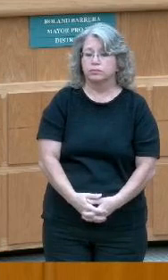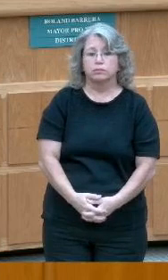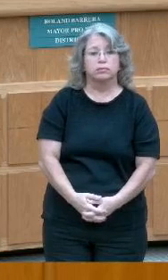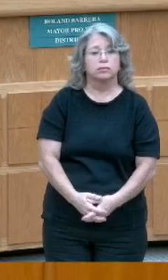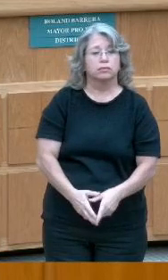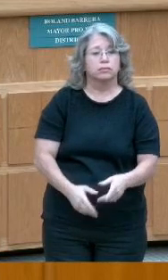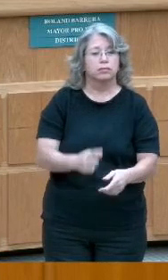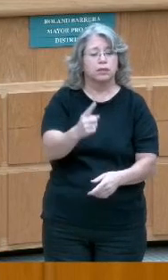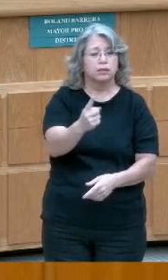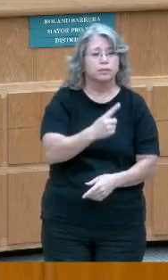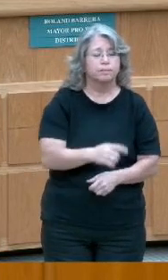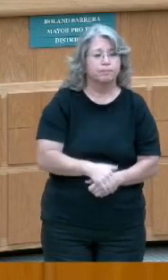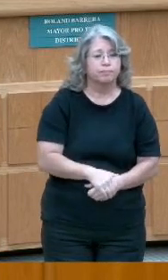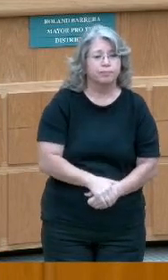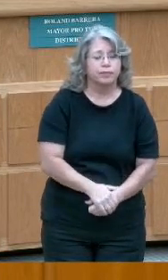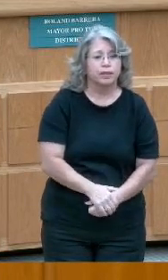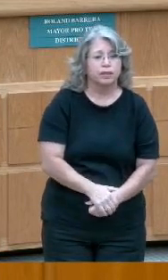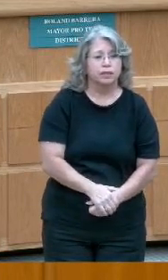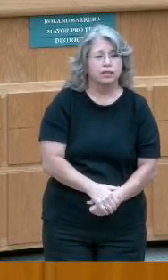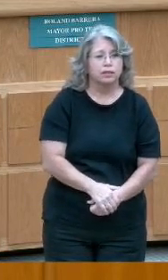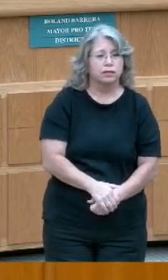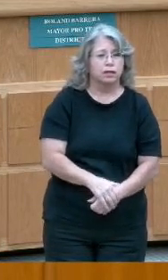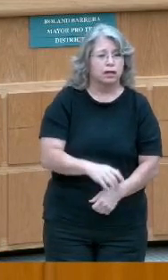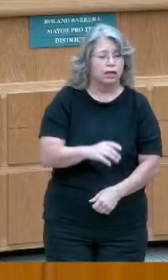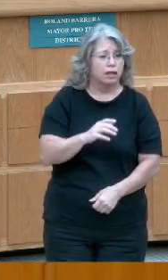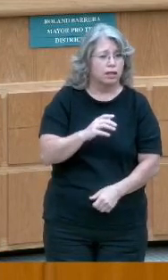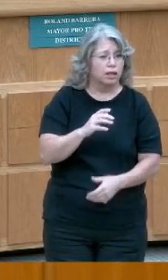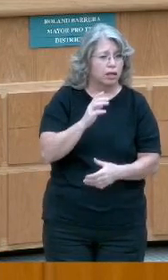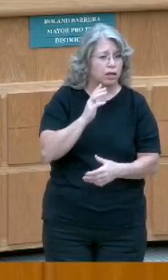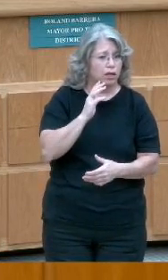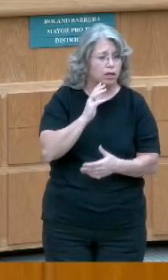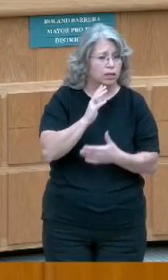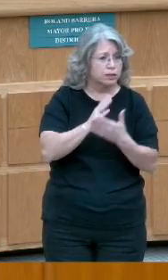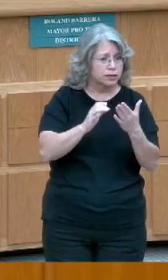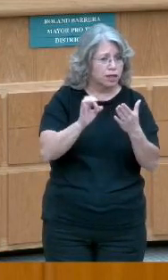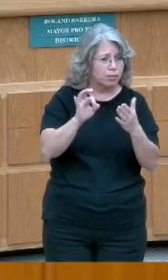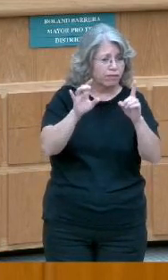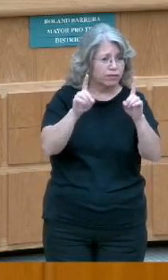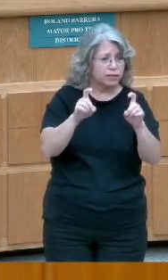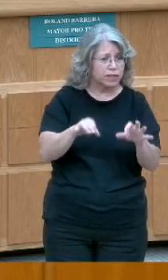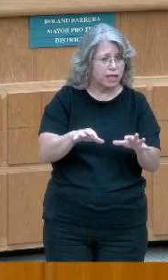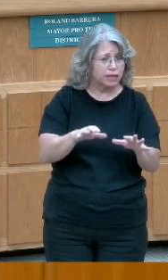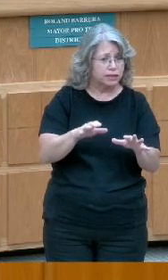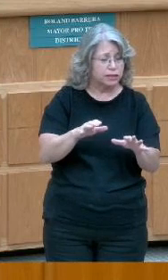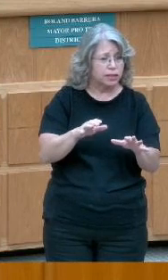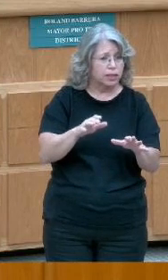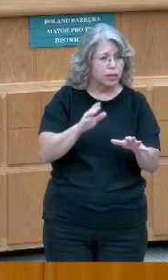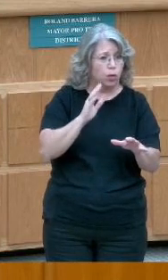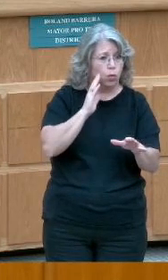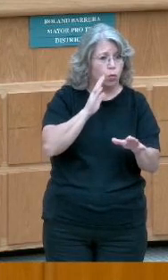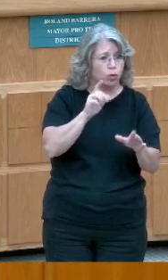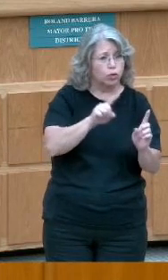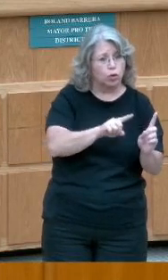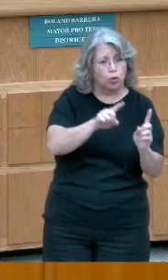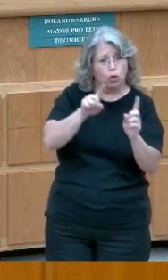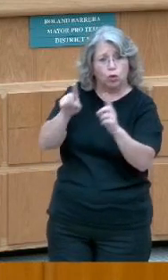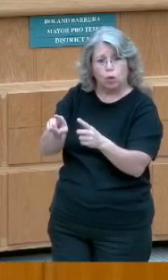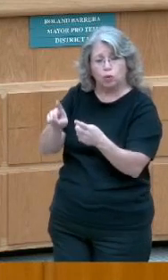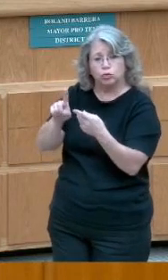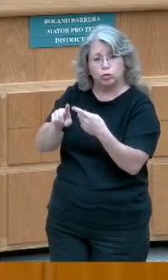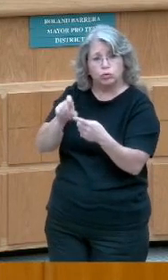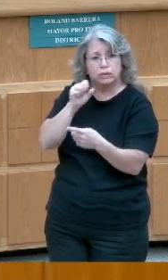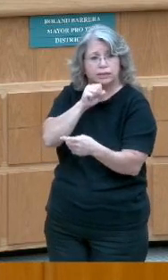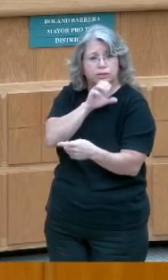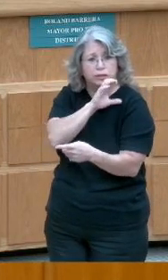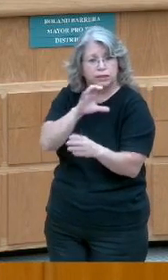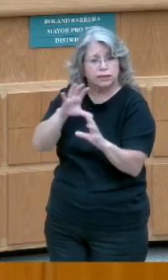Any questions? Are some of these tests going to be taken to with seniors that can't go out to for example, with where the National Guard